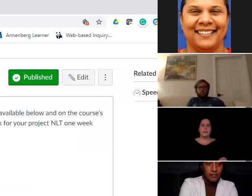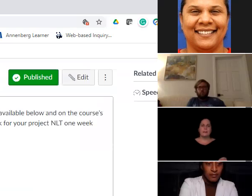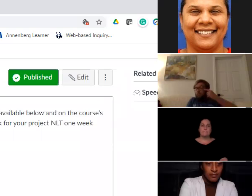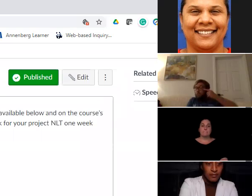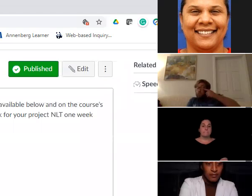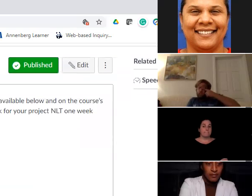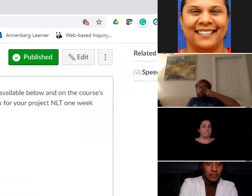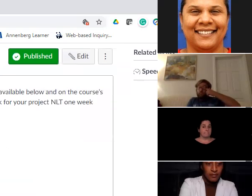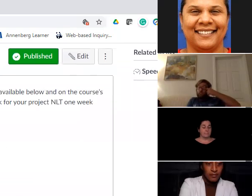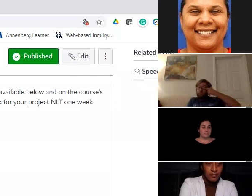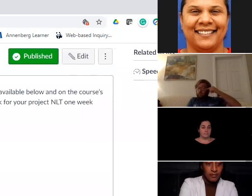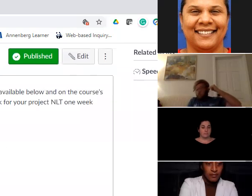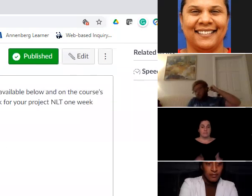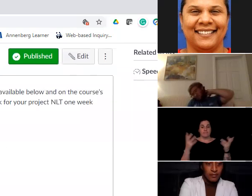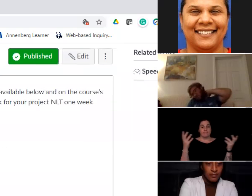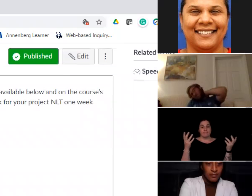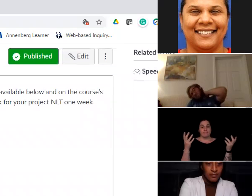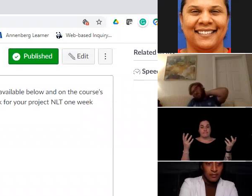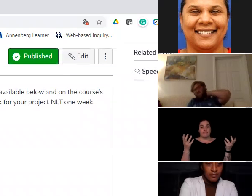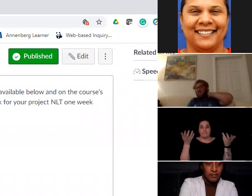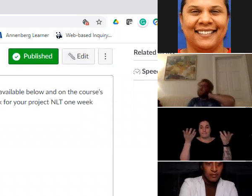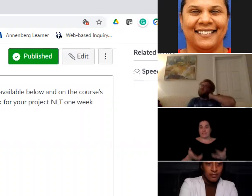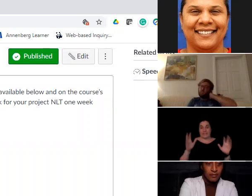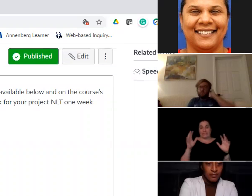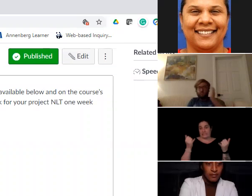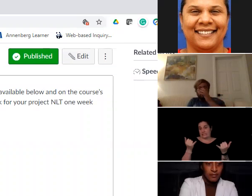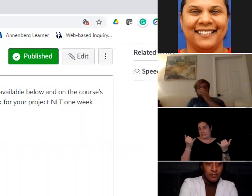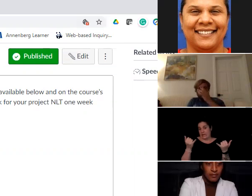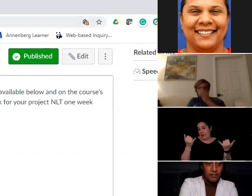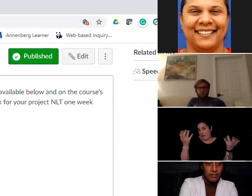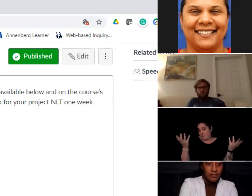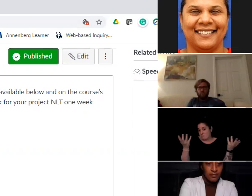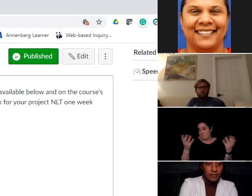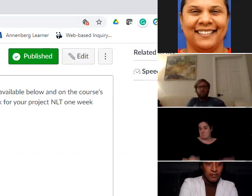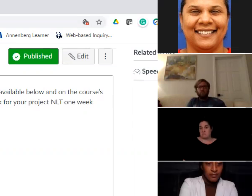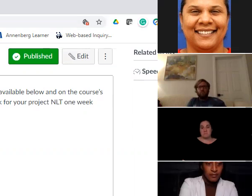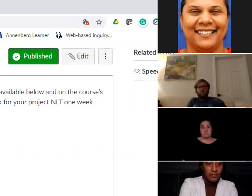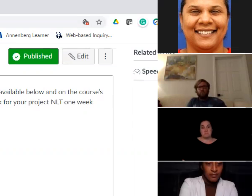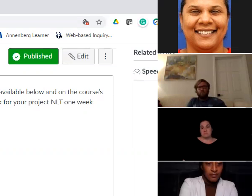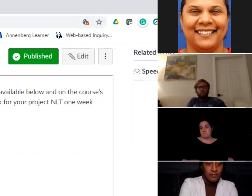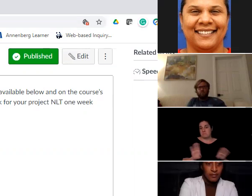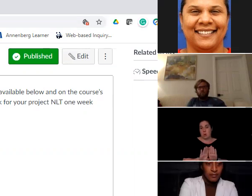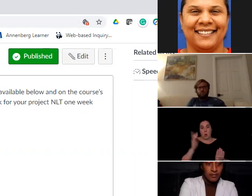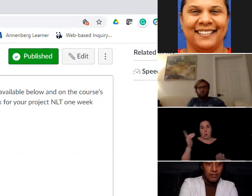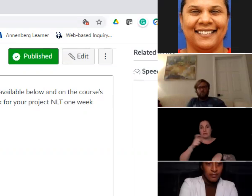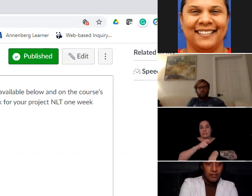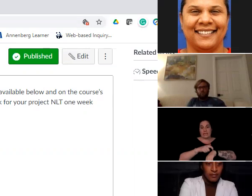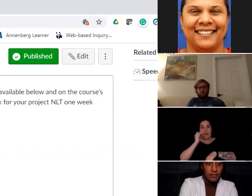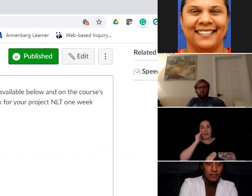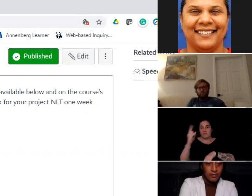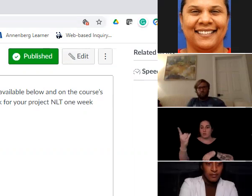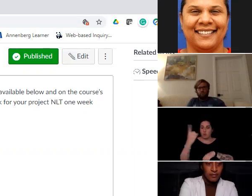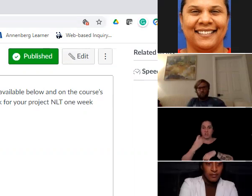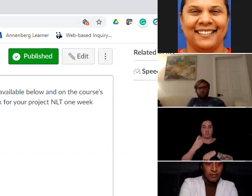All right. So that's pretty much what I wanted to cover today. It's open mic time. If you have a question, feel